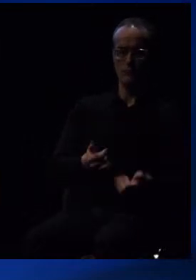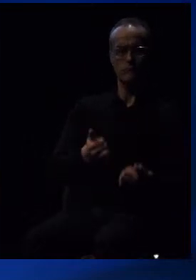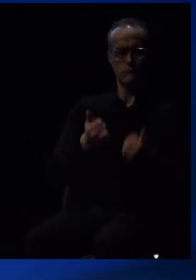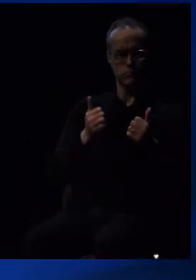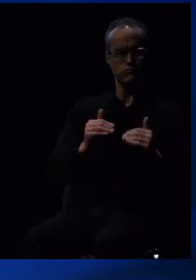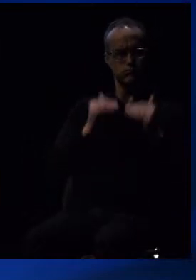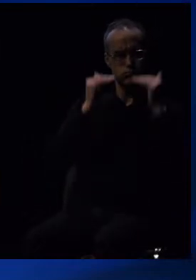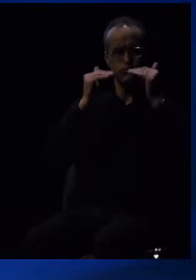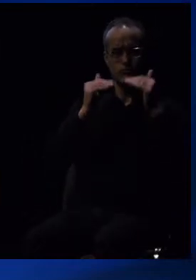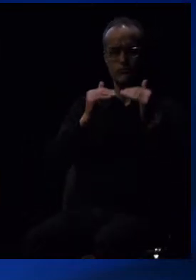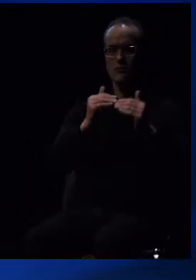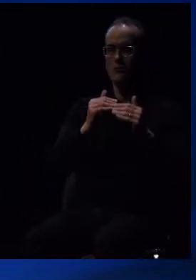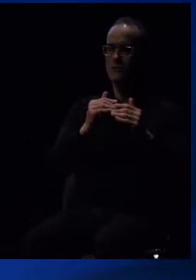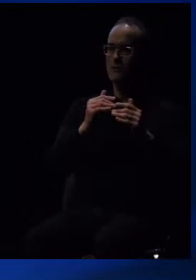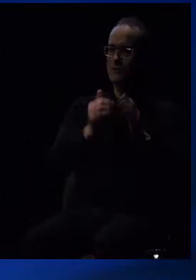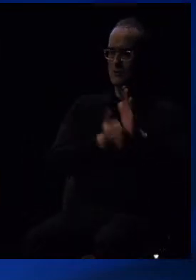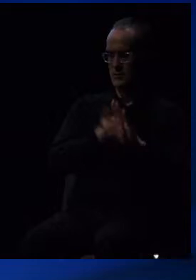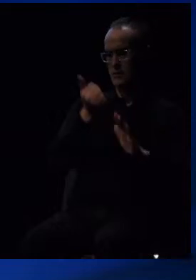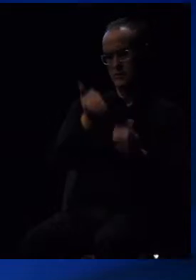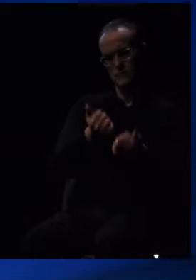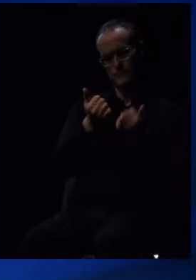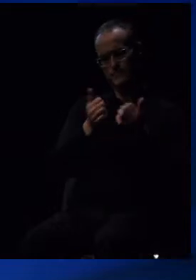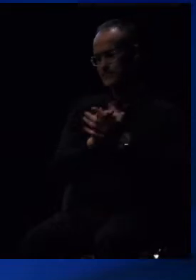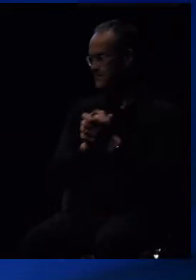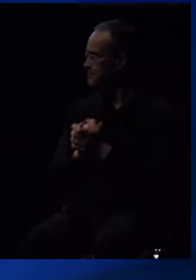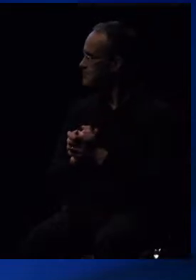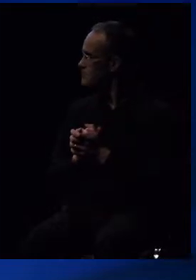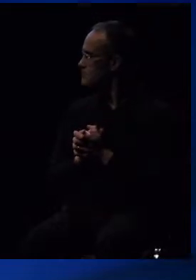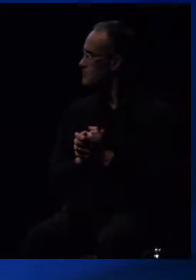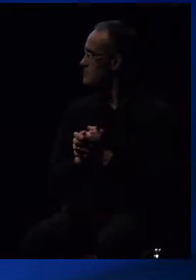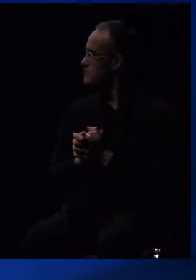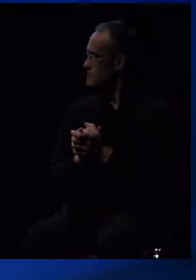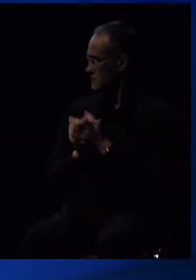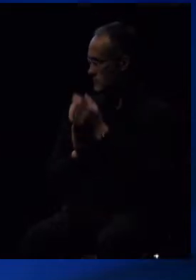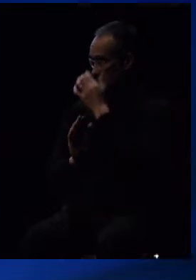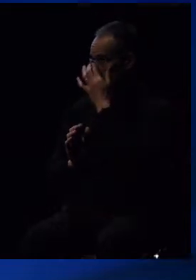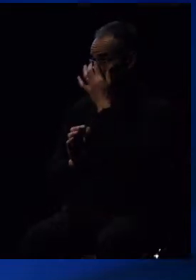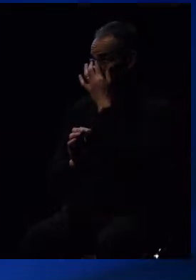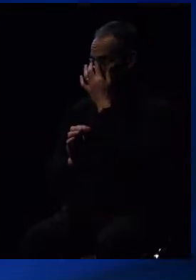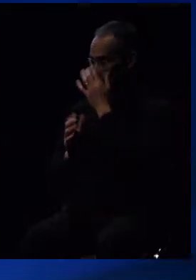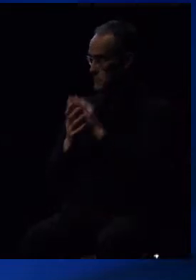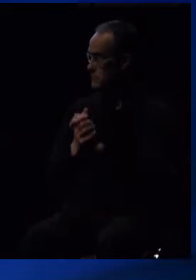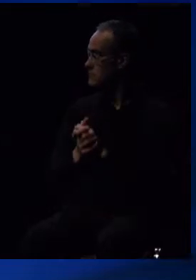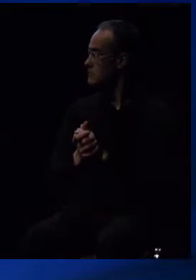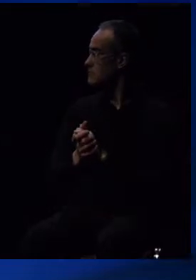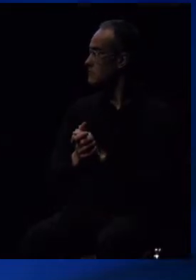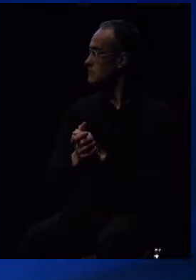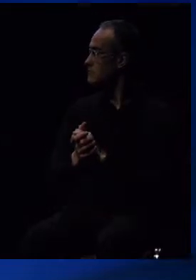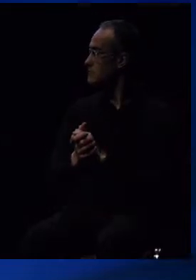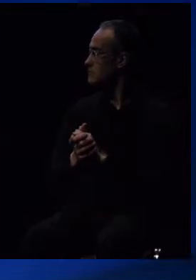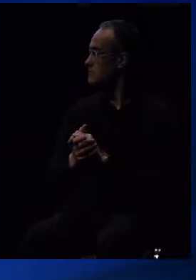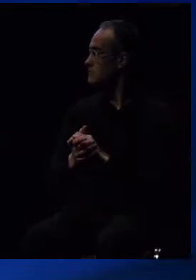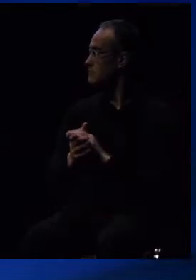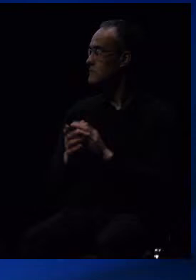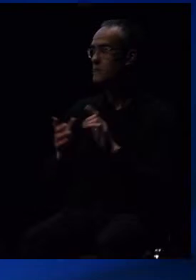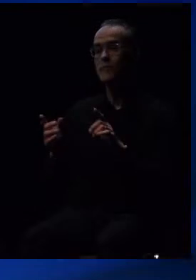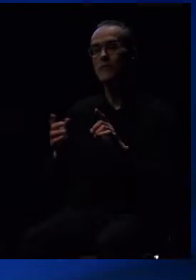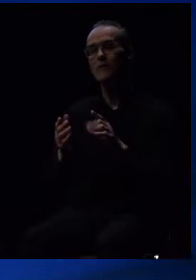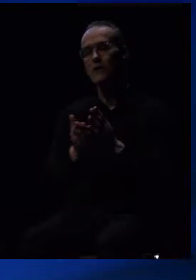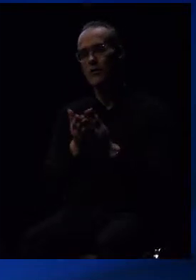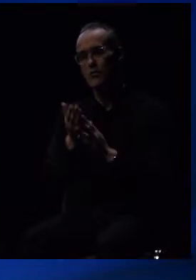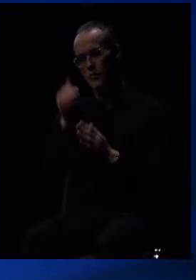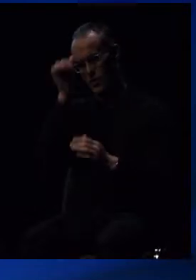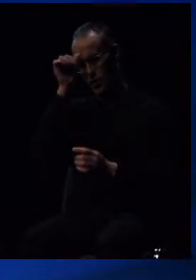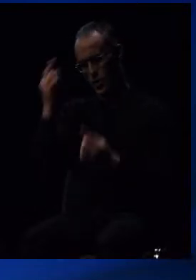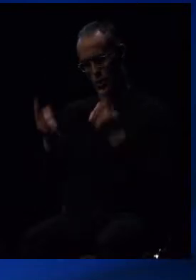And, yeah. Yeah, can I? No, I guess you win time by knowing each other better.